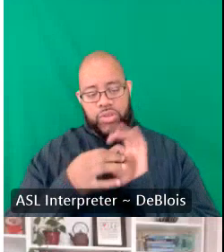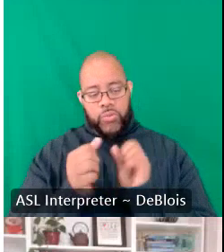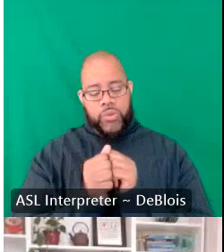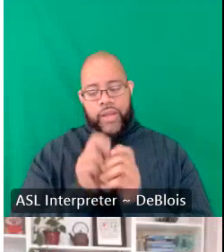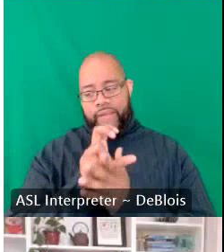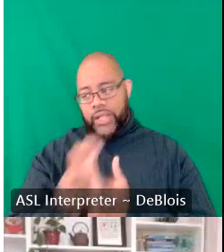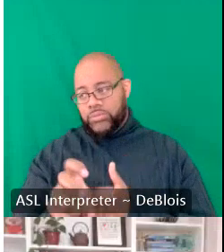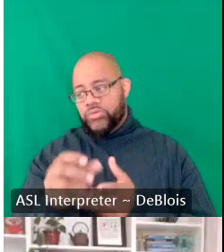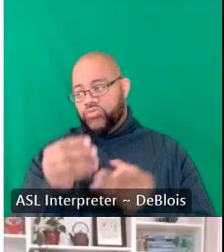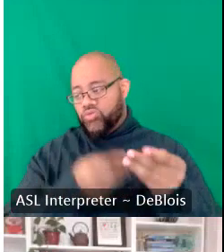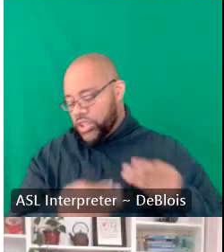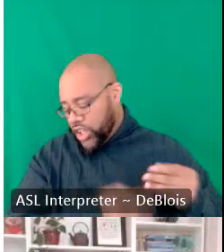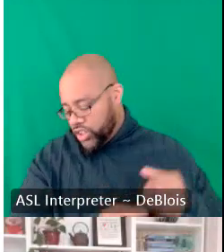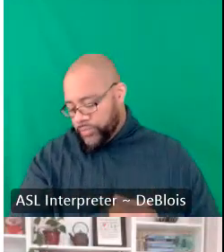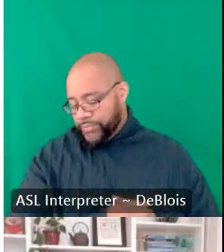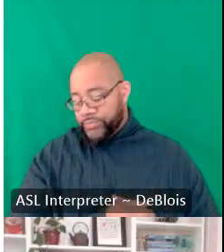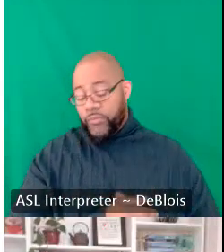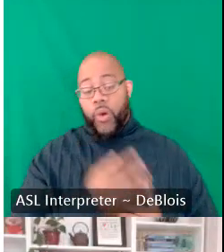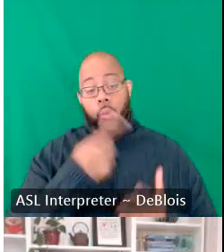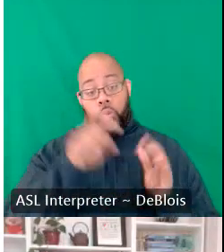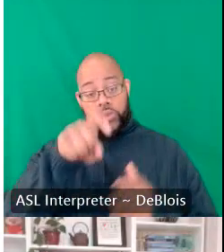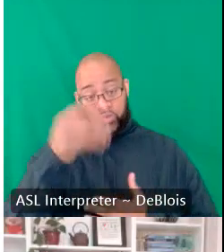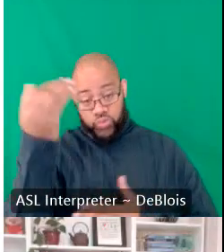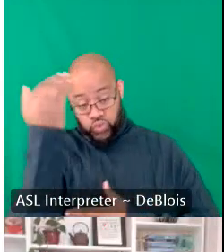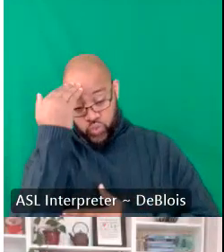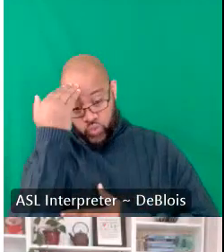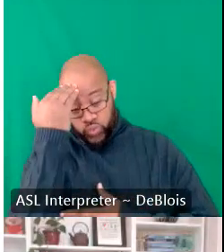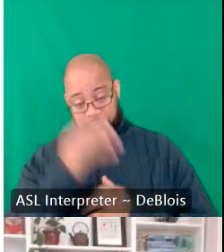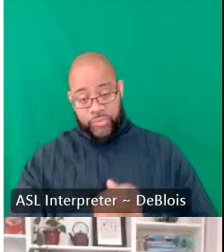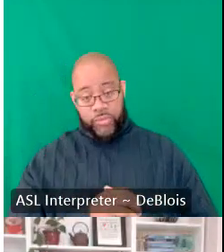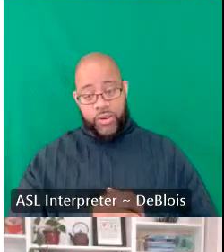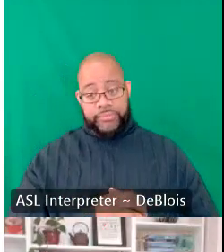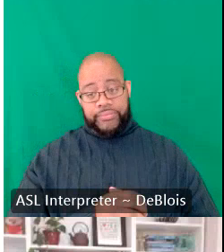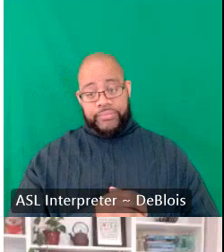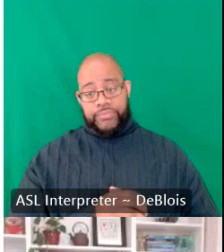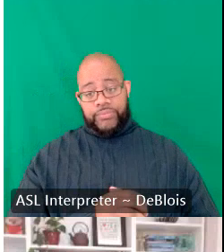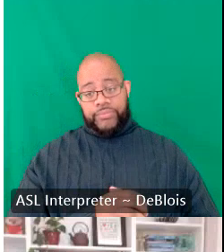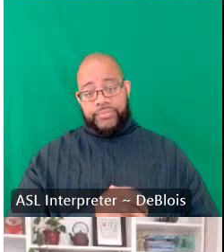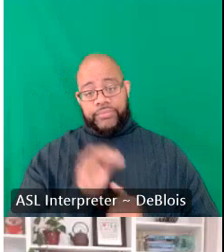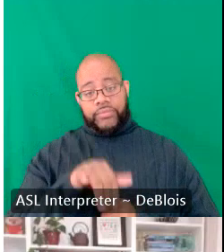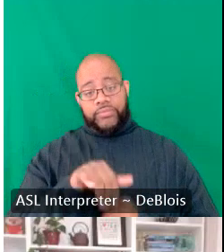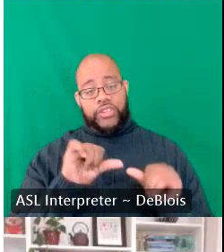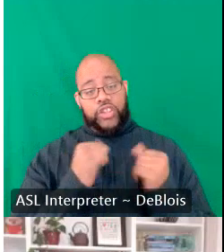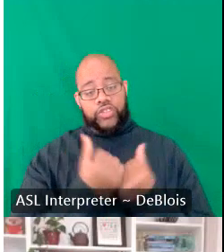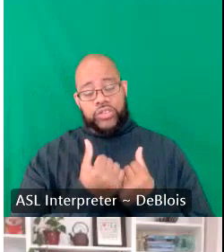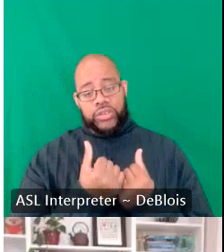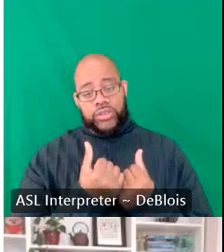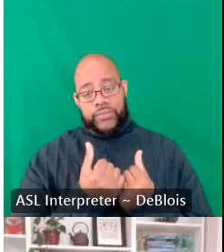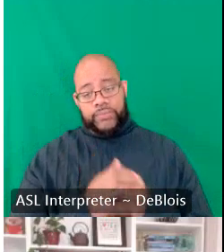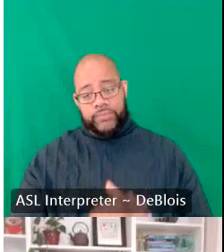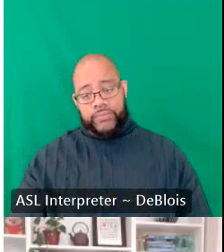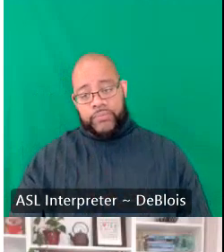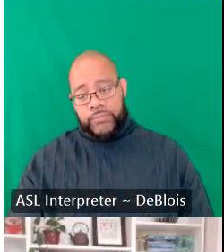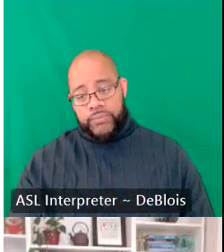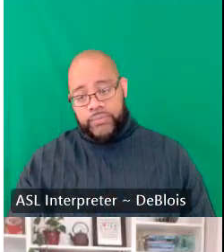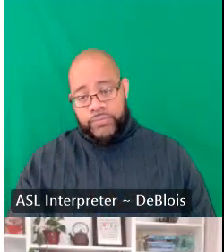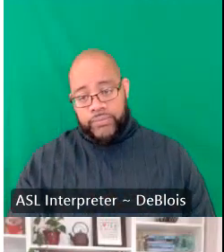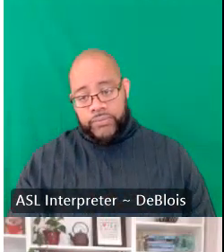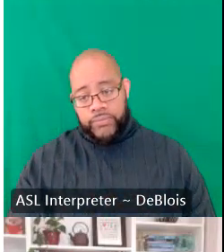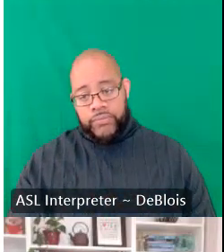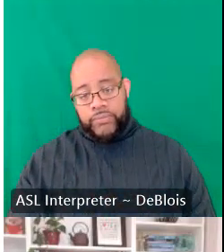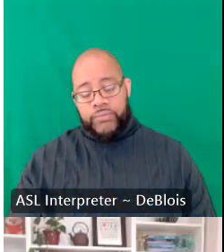transactions. The thing that you need to know is that agencies, this